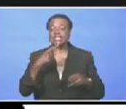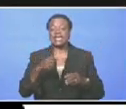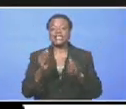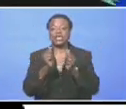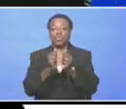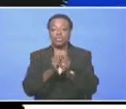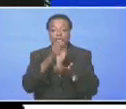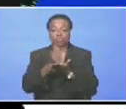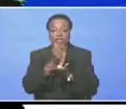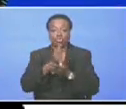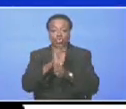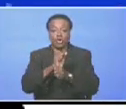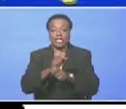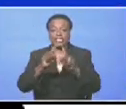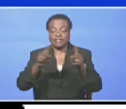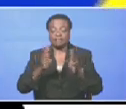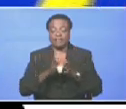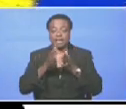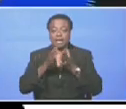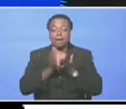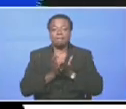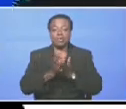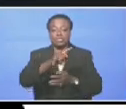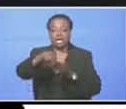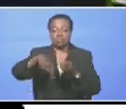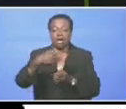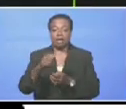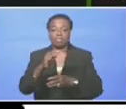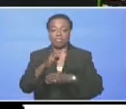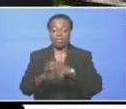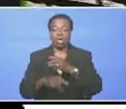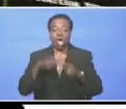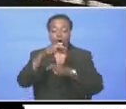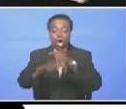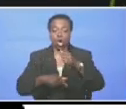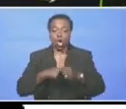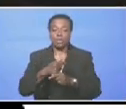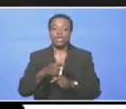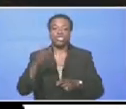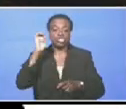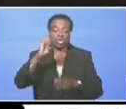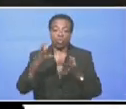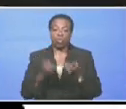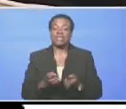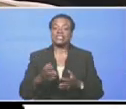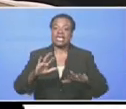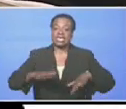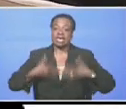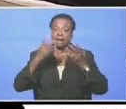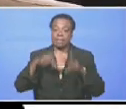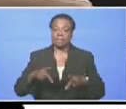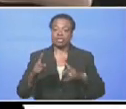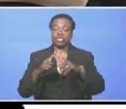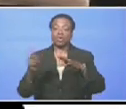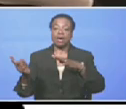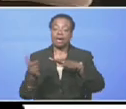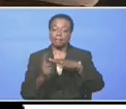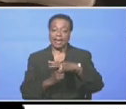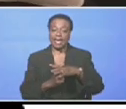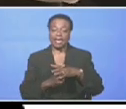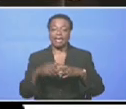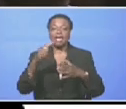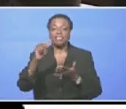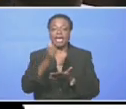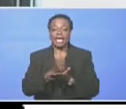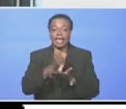around the globe, she encourages young people with a passion for adventure to apply. In the meantime, she says the academy